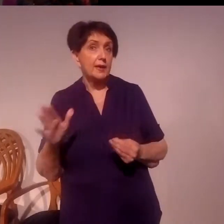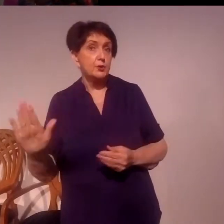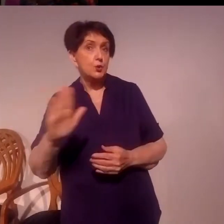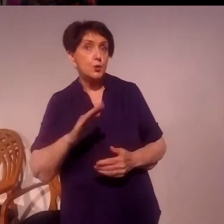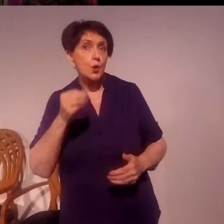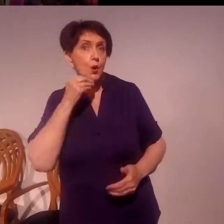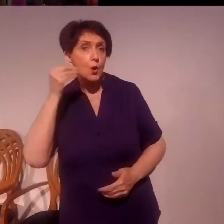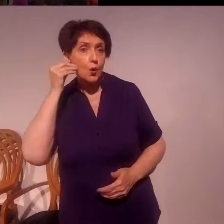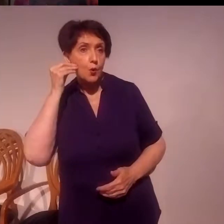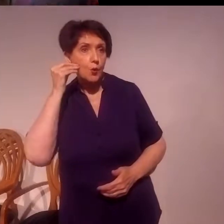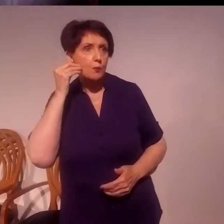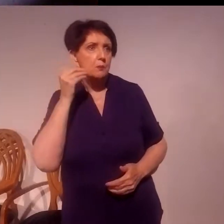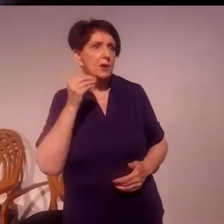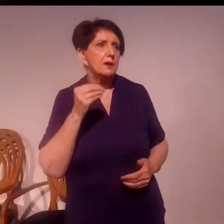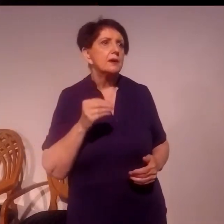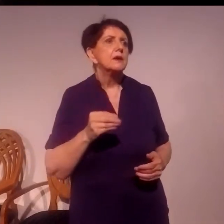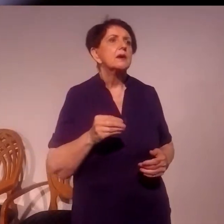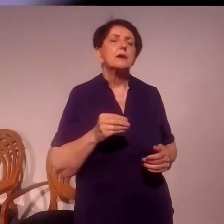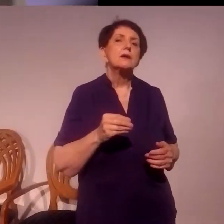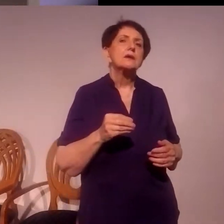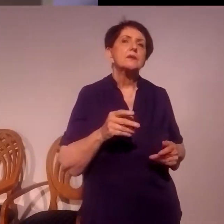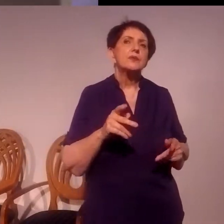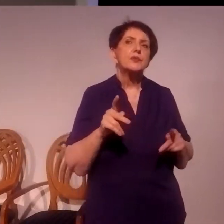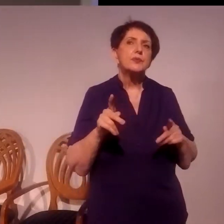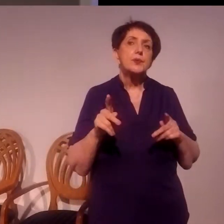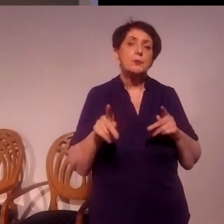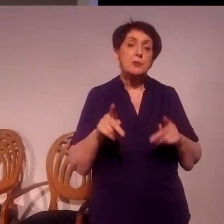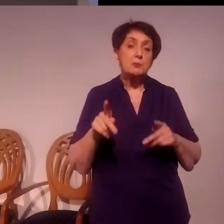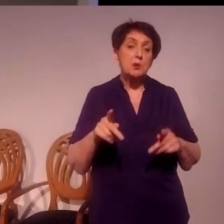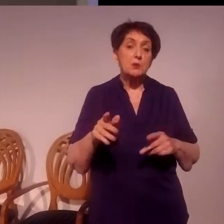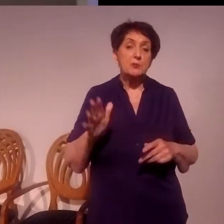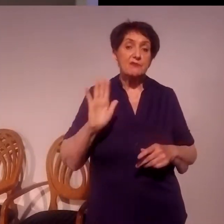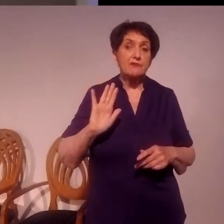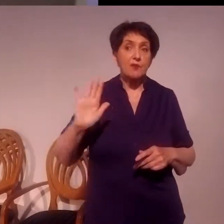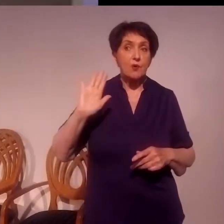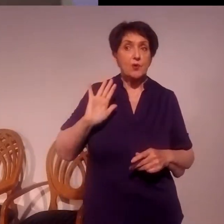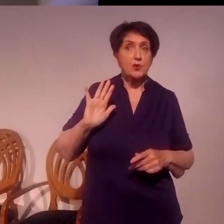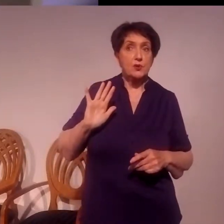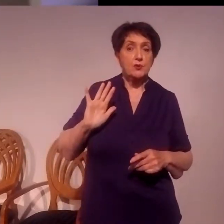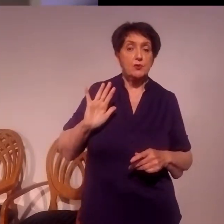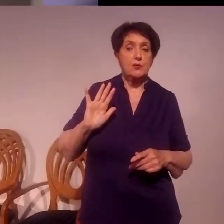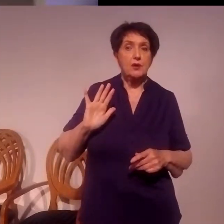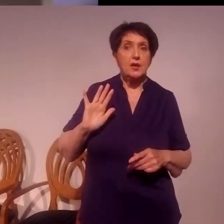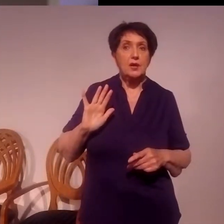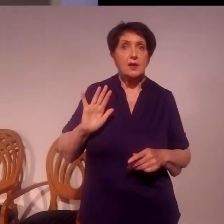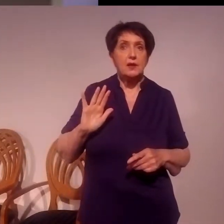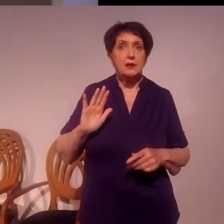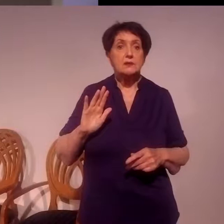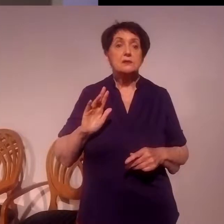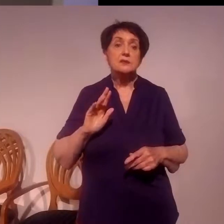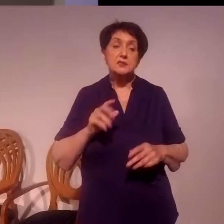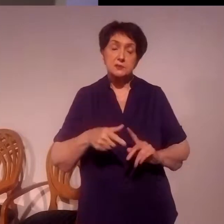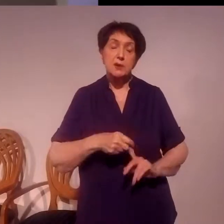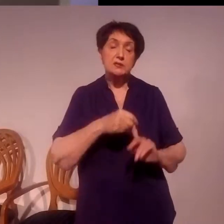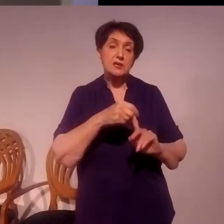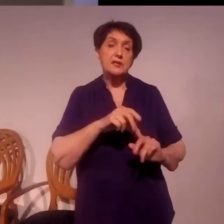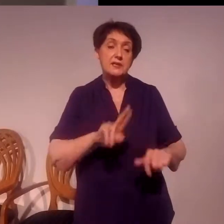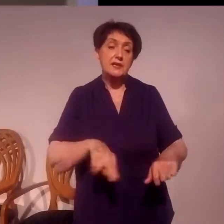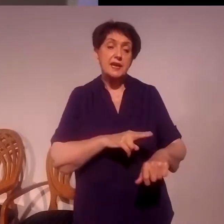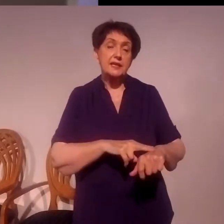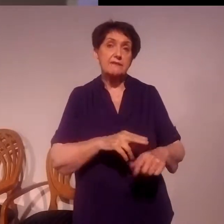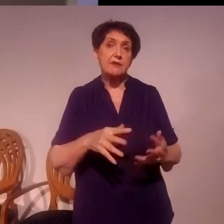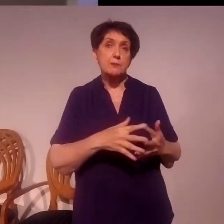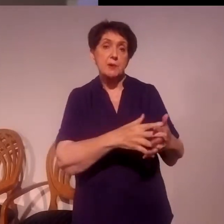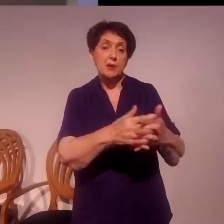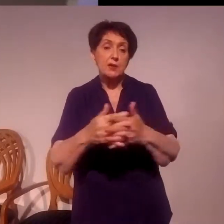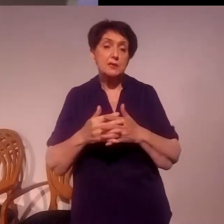home or in this sanctuary, there have been people that were standing on the shoulders, primarily Native Americans and people that care for